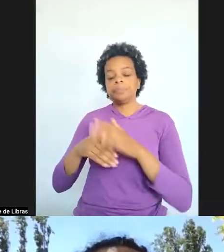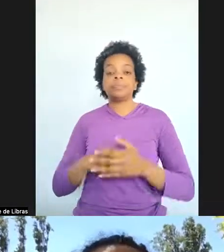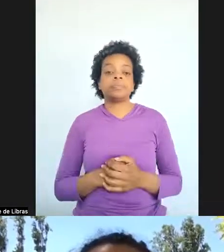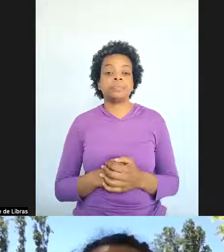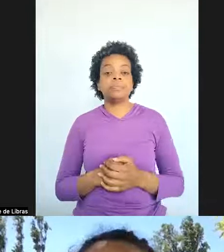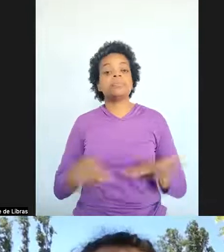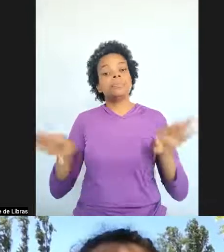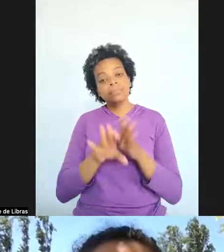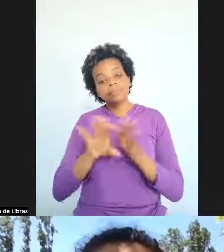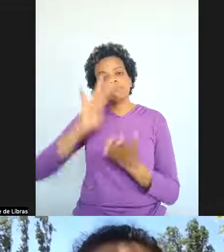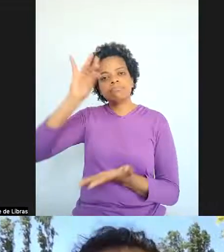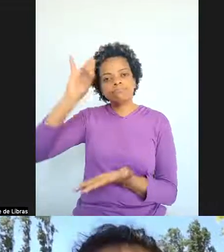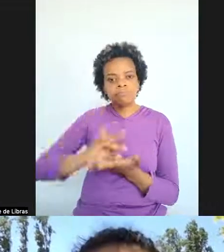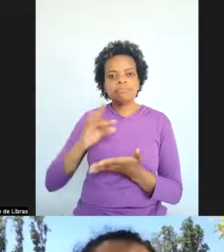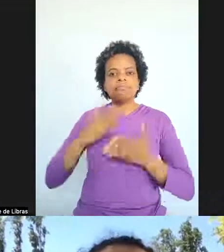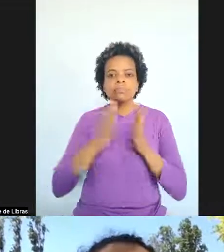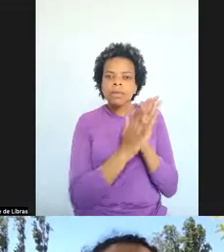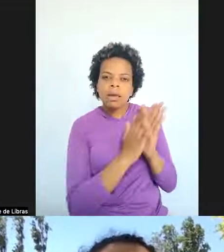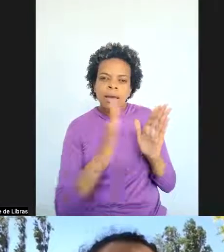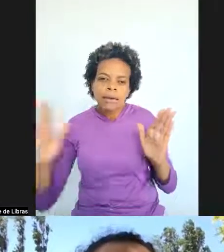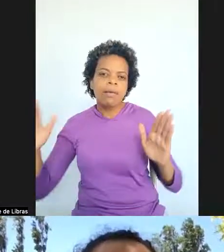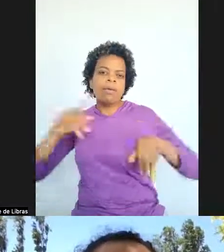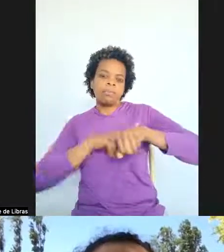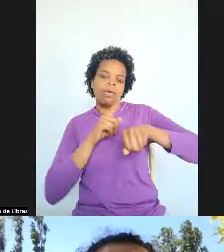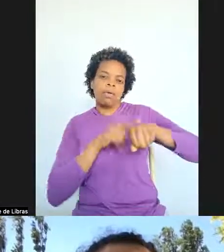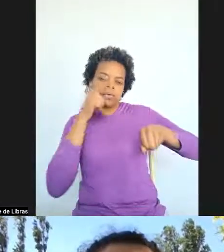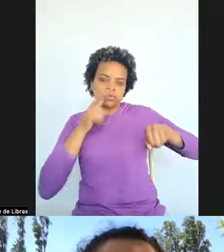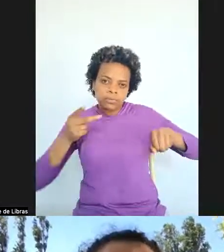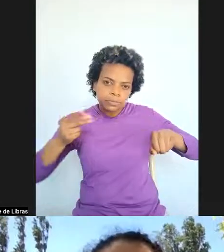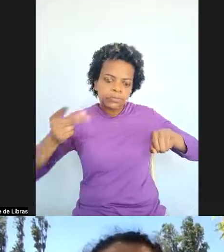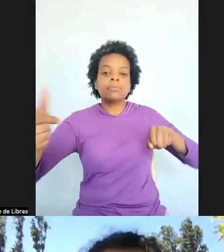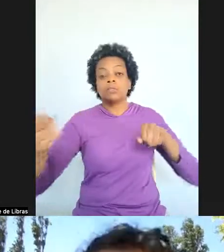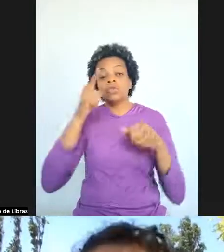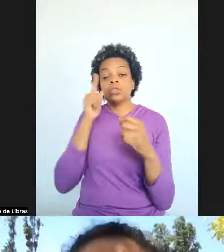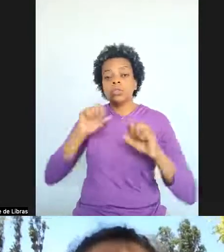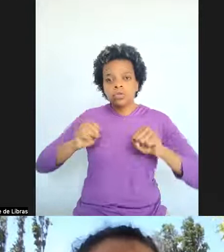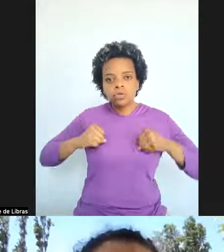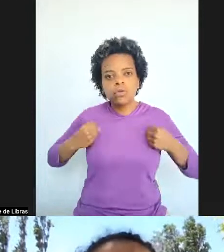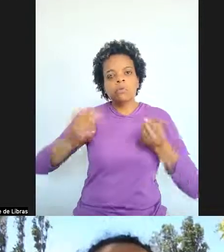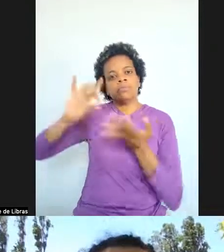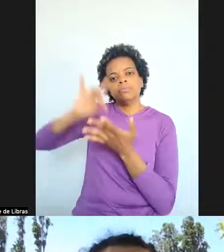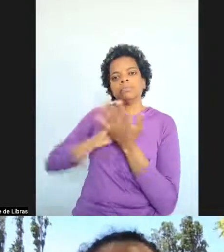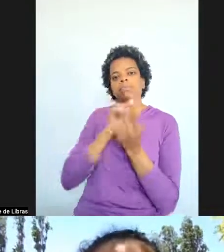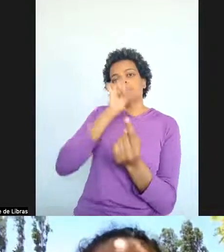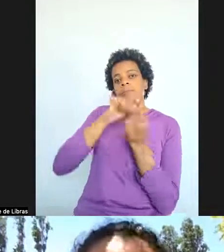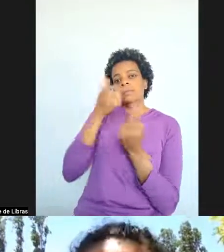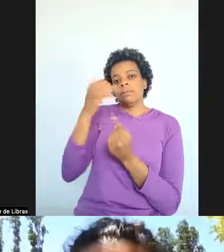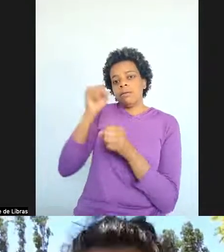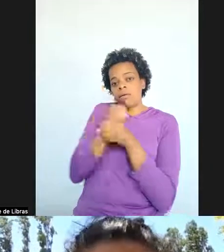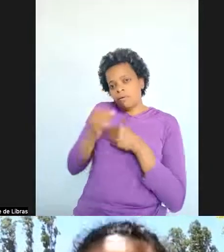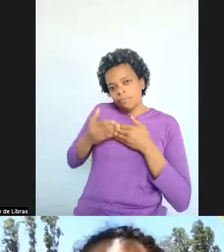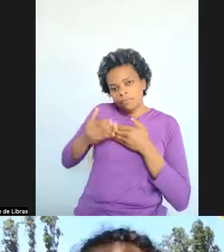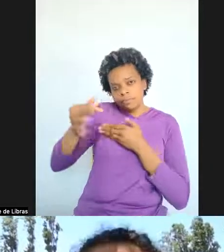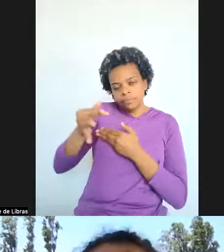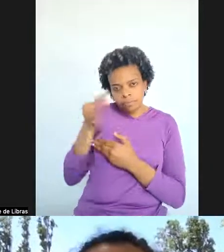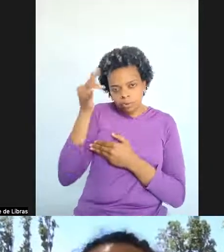Also, try to ensure the long-term effectiveness of actions, converging efforts to achieve the goals of the United Nations Decade of